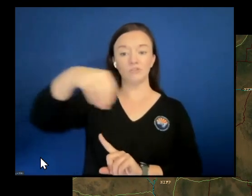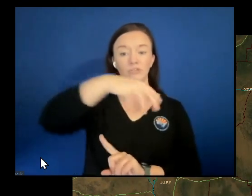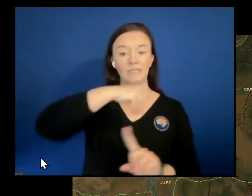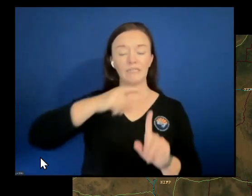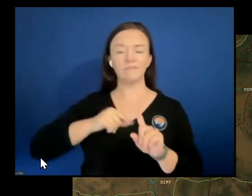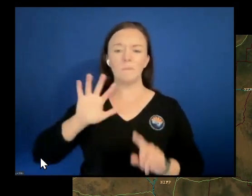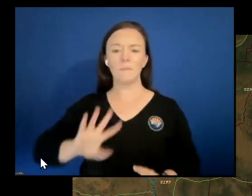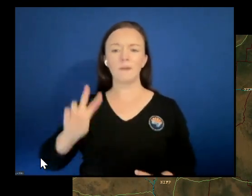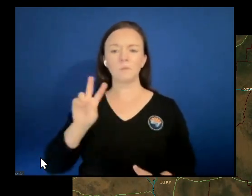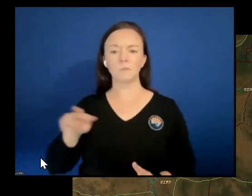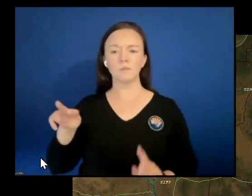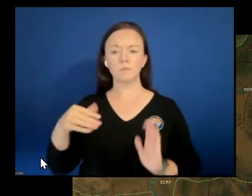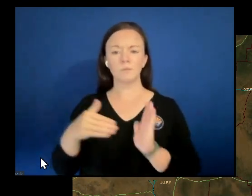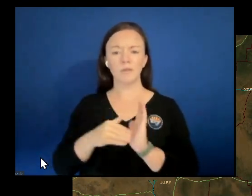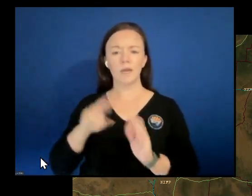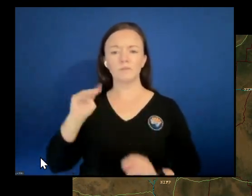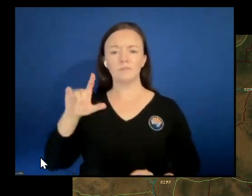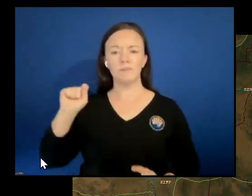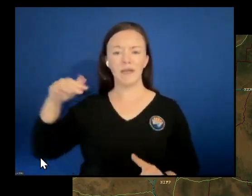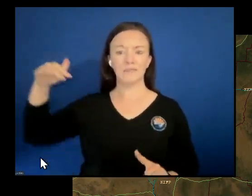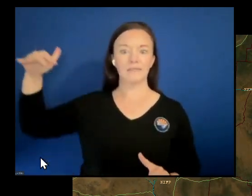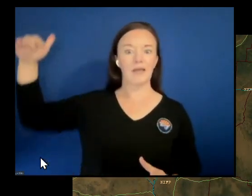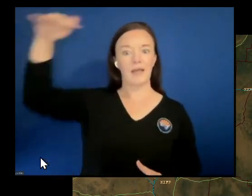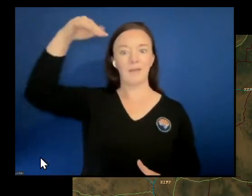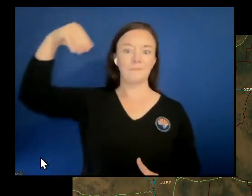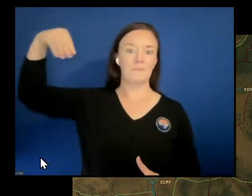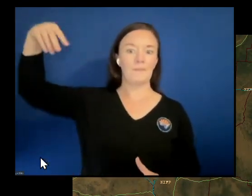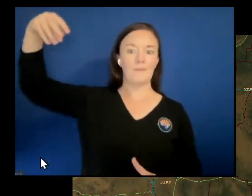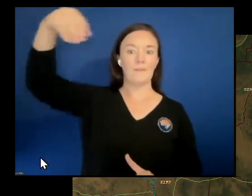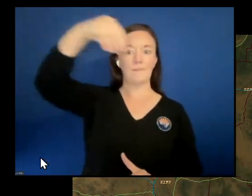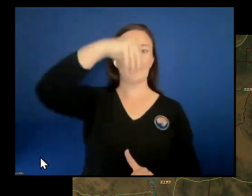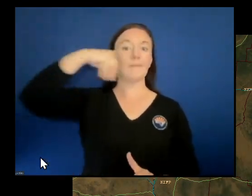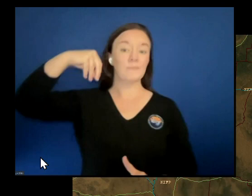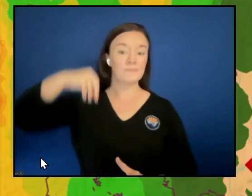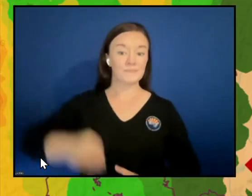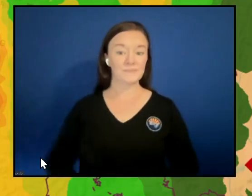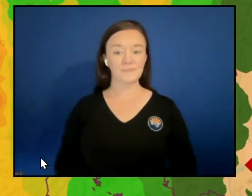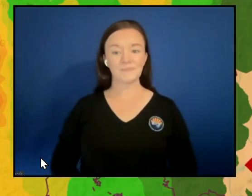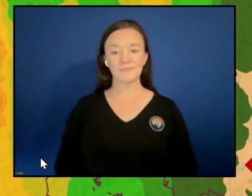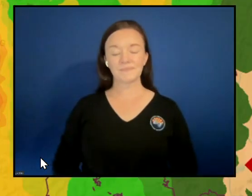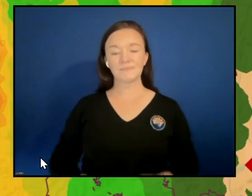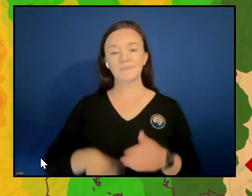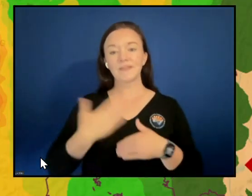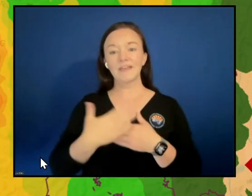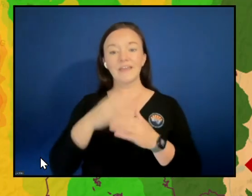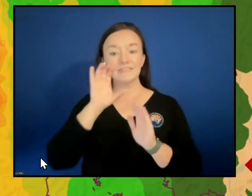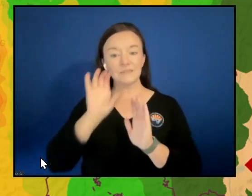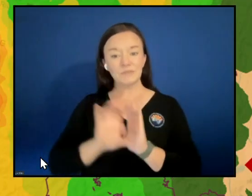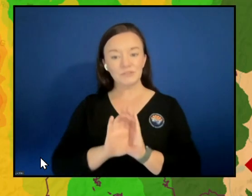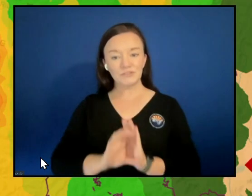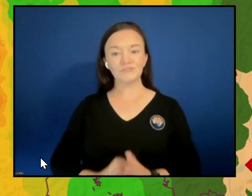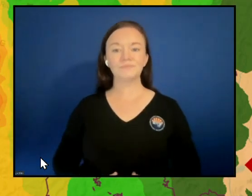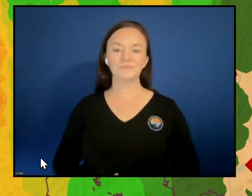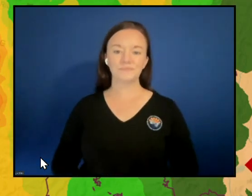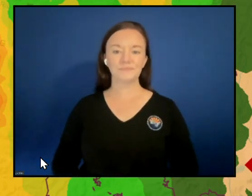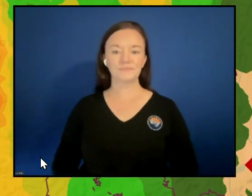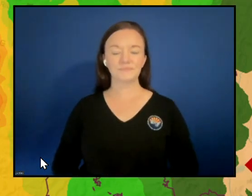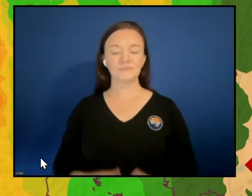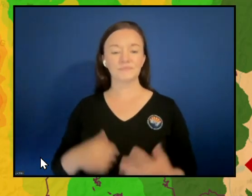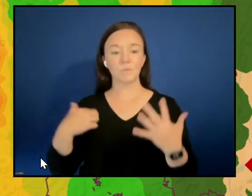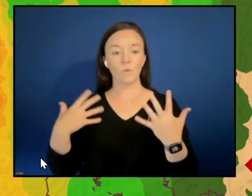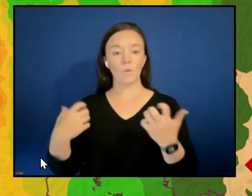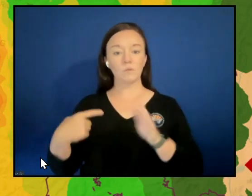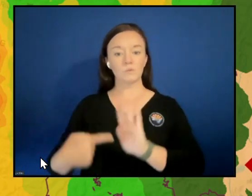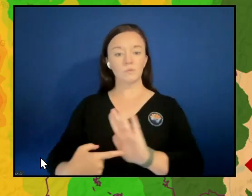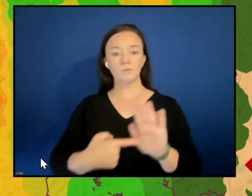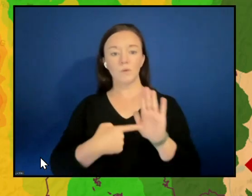space, and just kind of a snapshot of what's going on currently. So if we can go to the next image. So what I wanted to show you here is